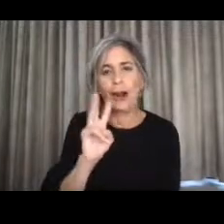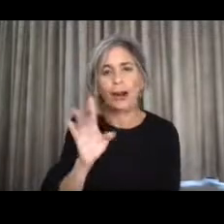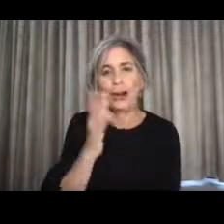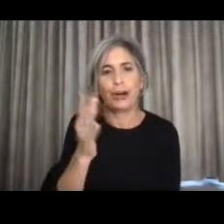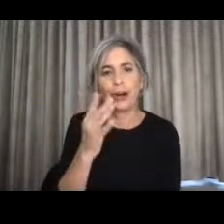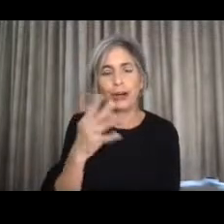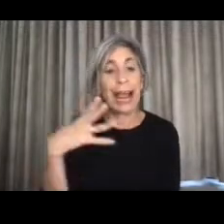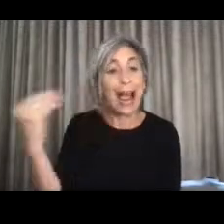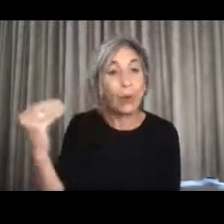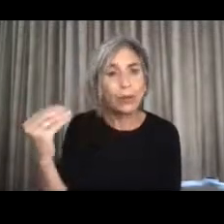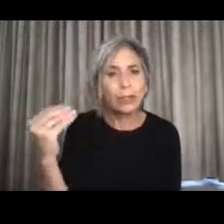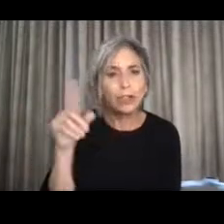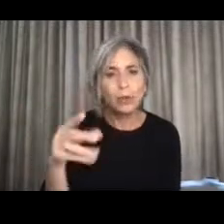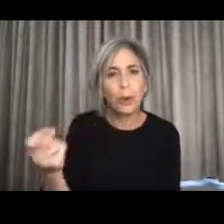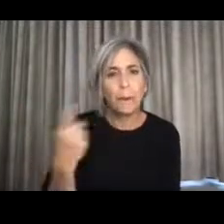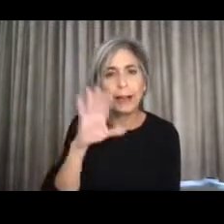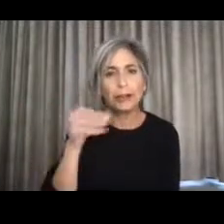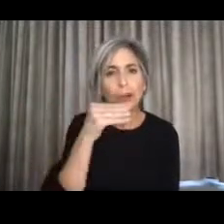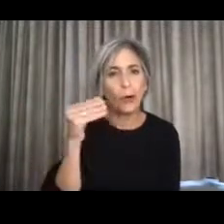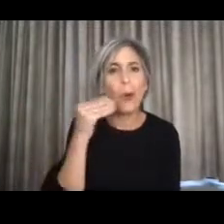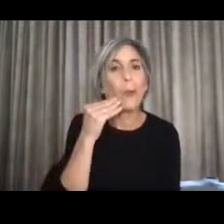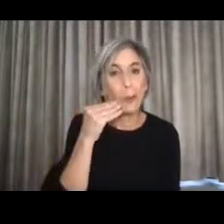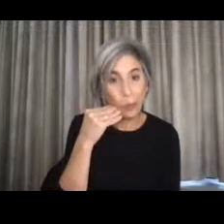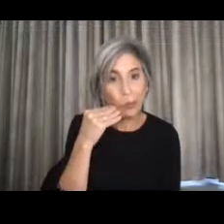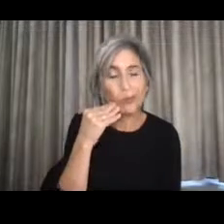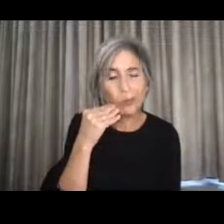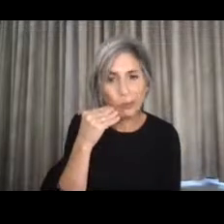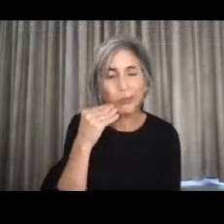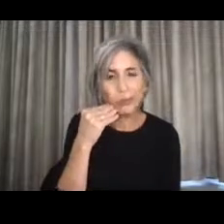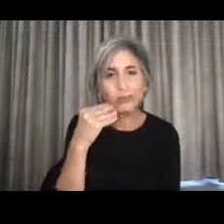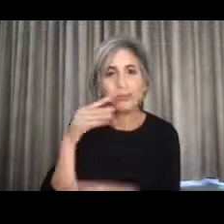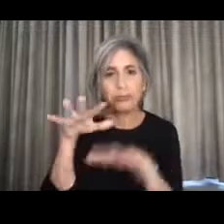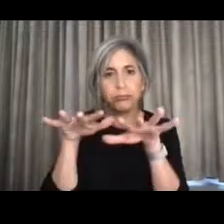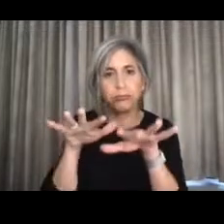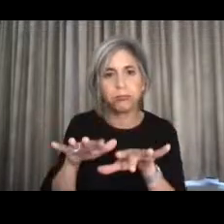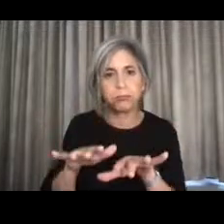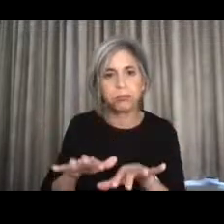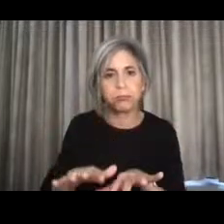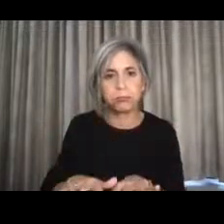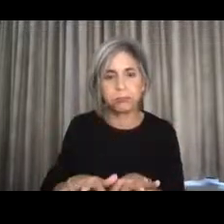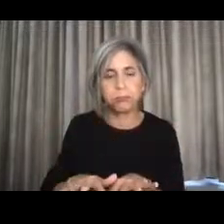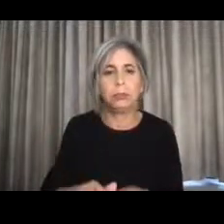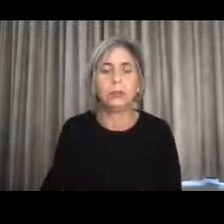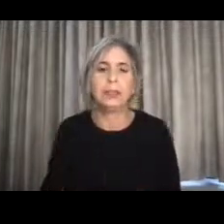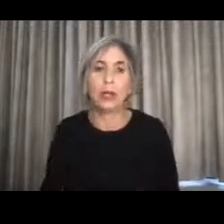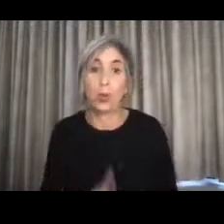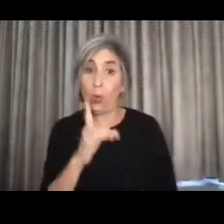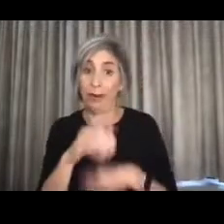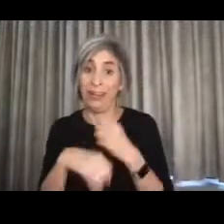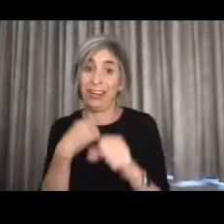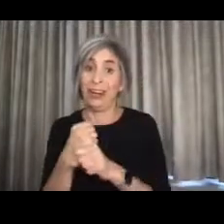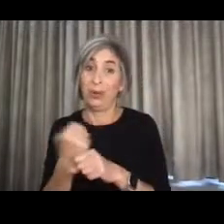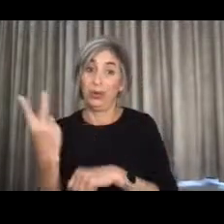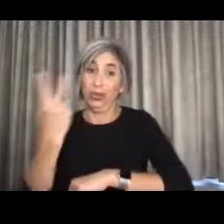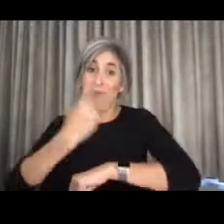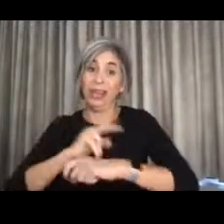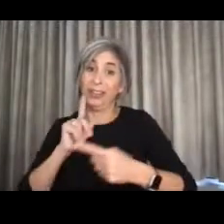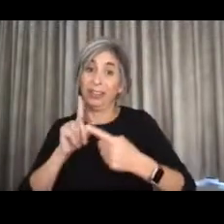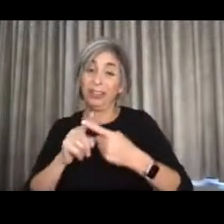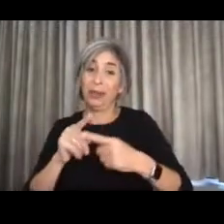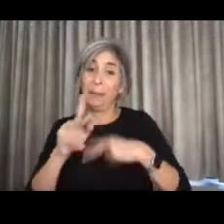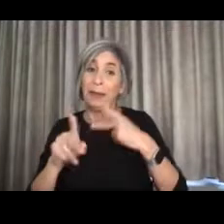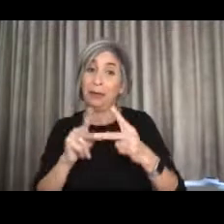out so that you can go back to your homes and whatever. I know that 1 year that it was 2 days before we could get people back